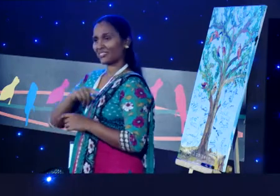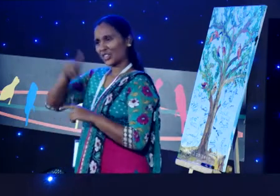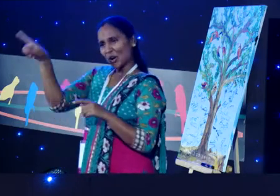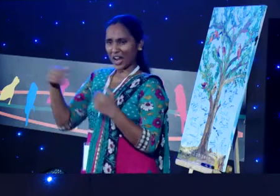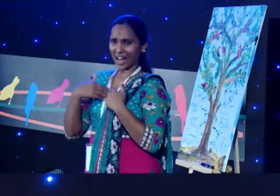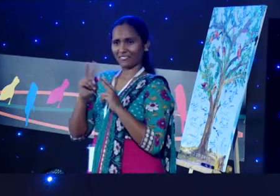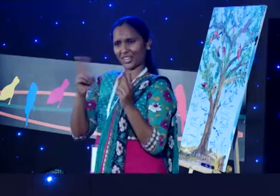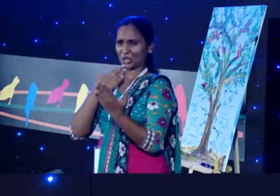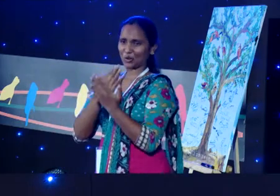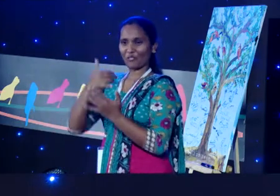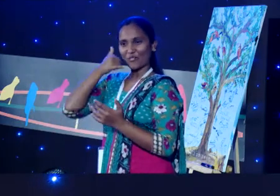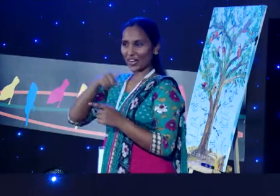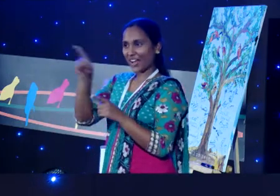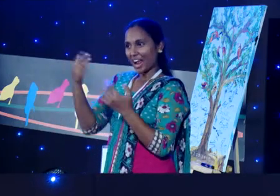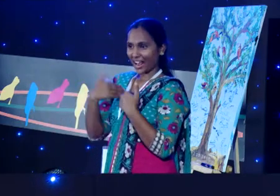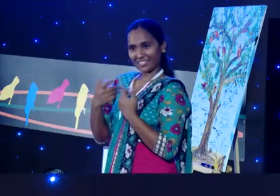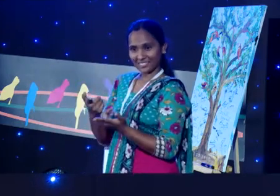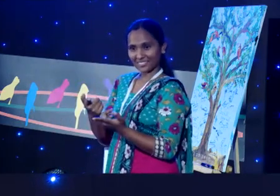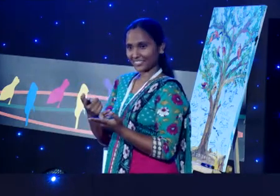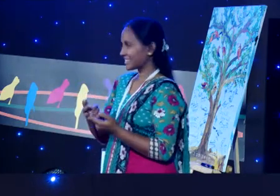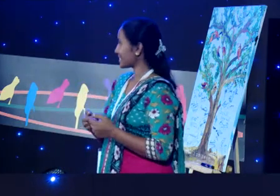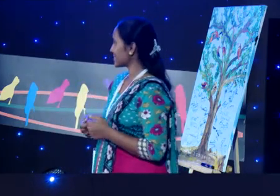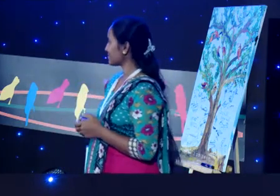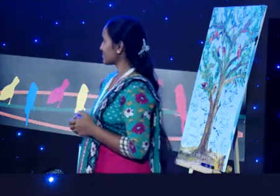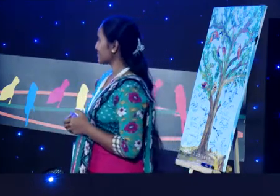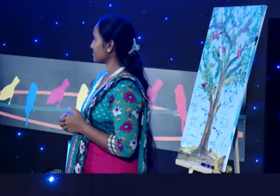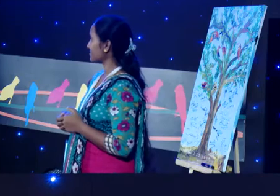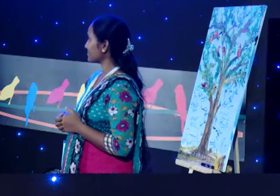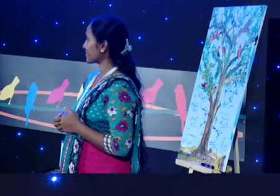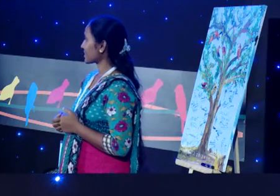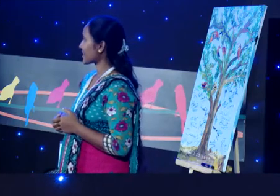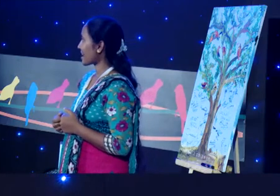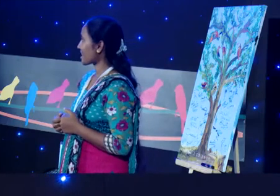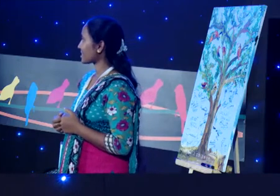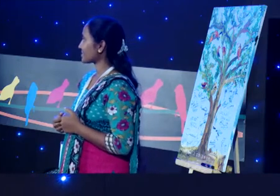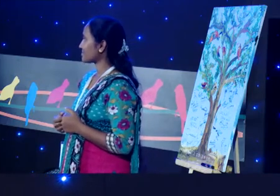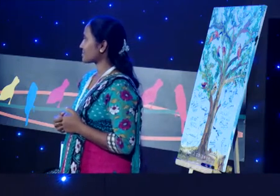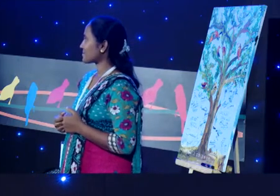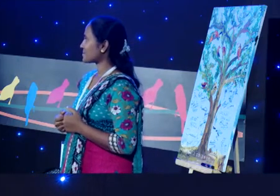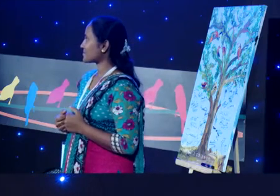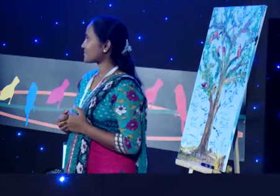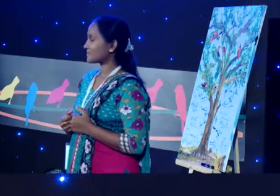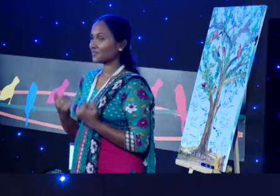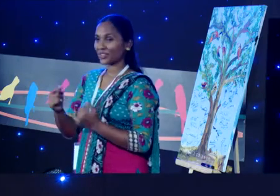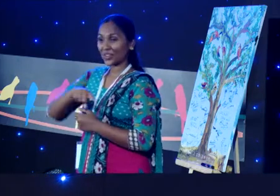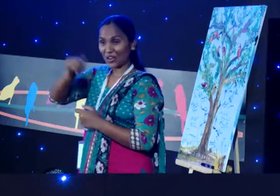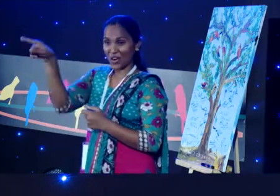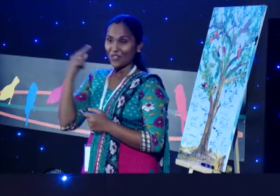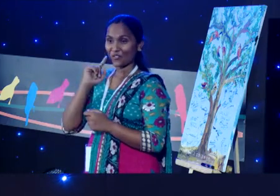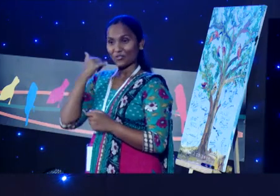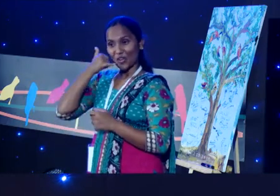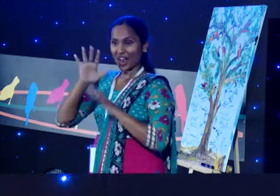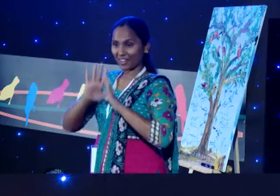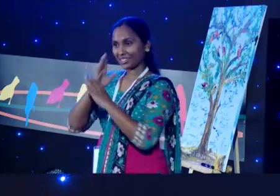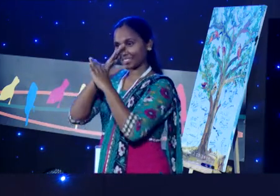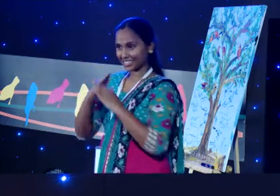smartphones probably in our pockets, like, nowadays, even if it's not a smartphone, and probably all of you right now have phones on a silent mode, and if somebody